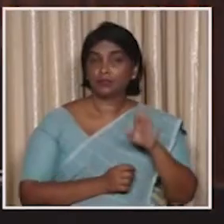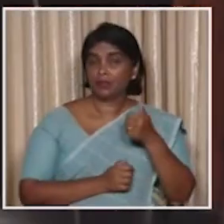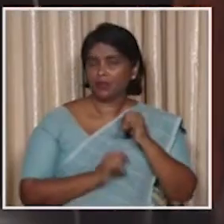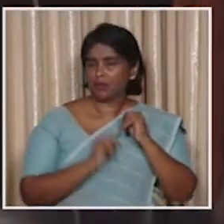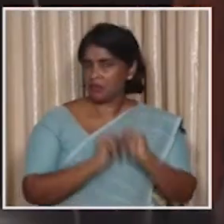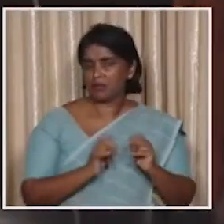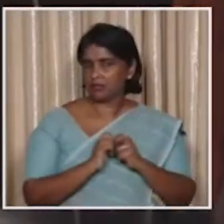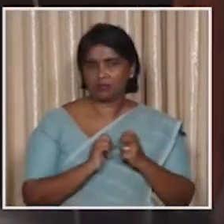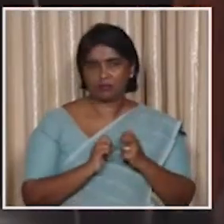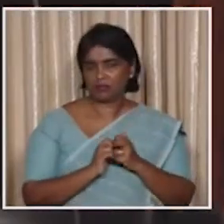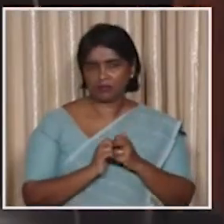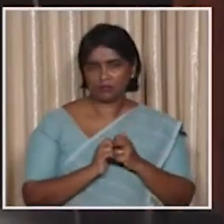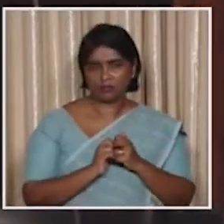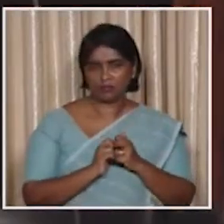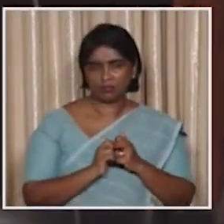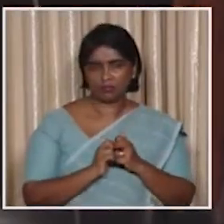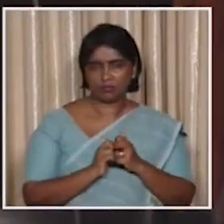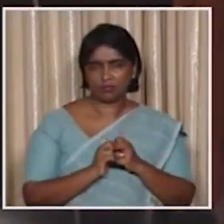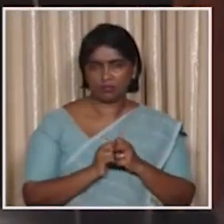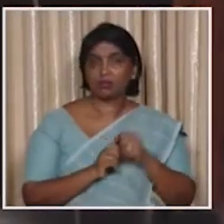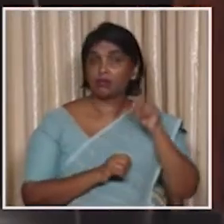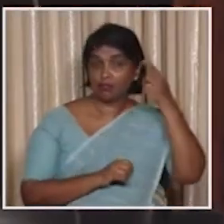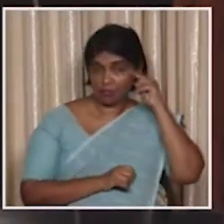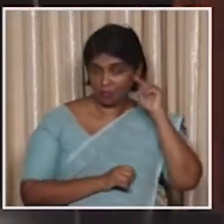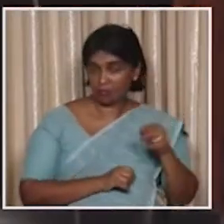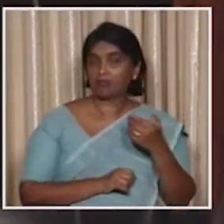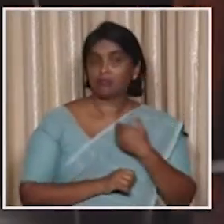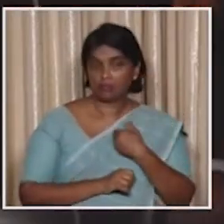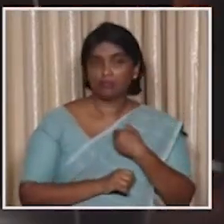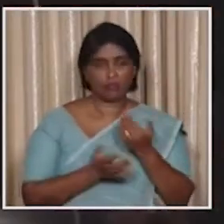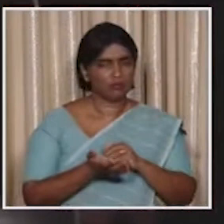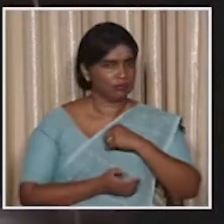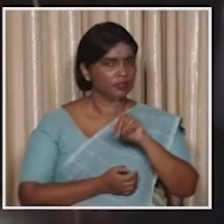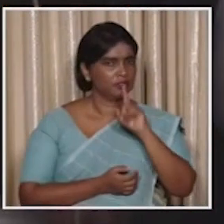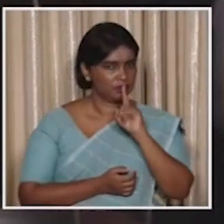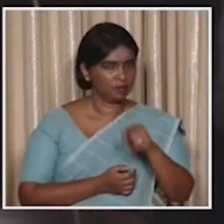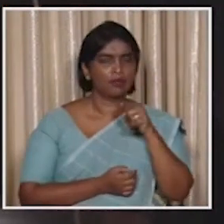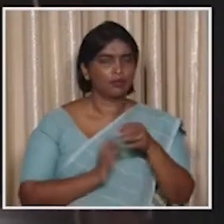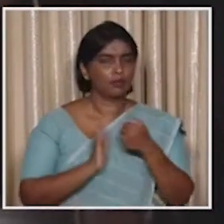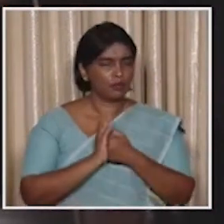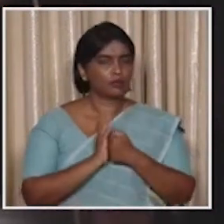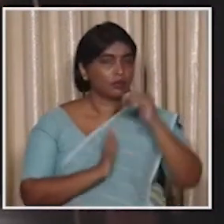very serious issue I'm raising this issue hari is the leader of the house